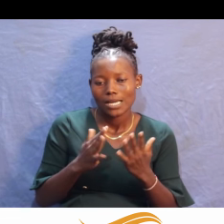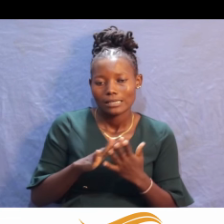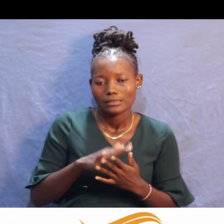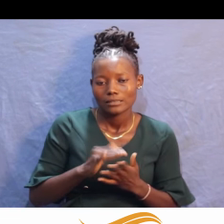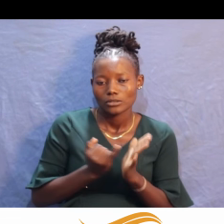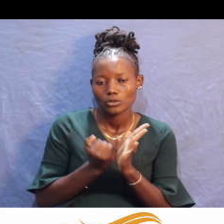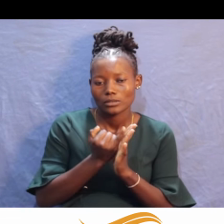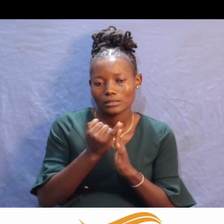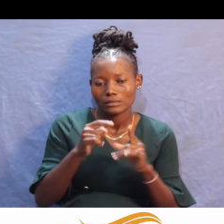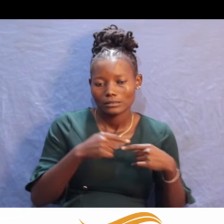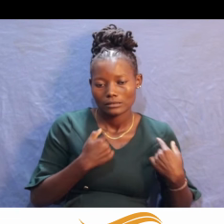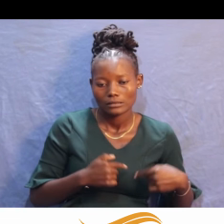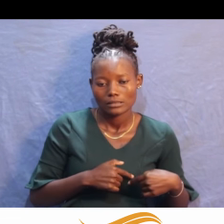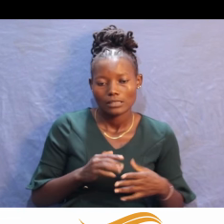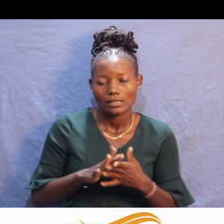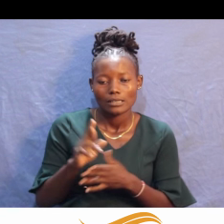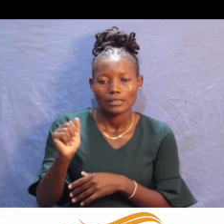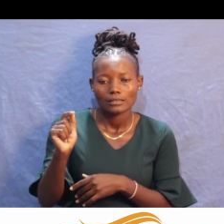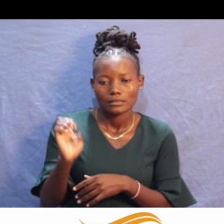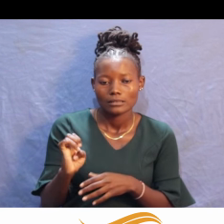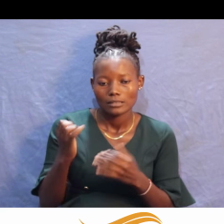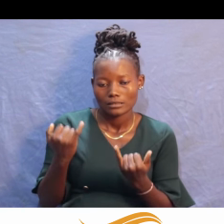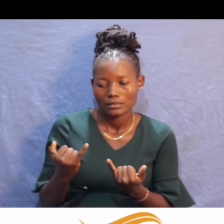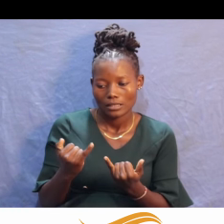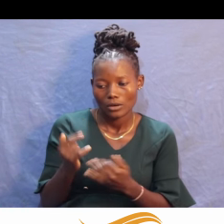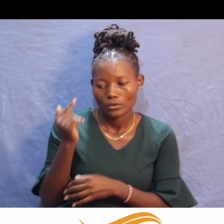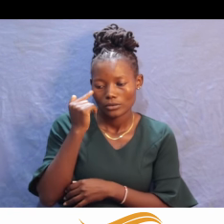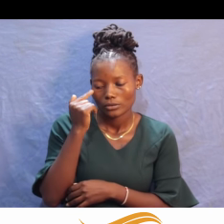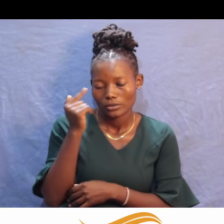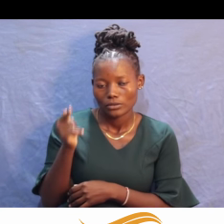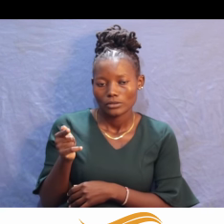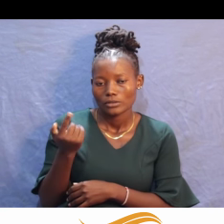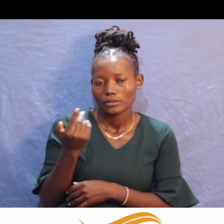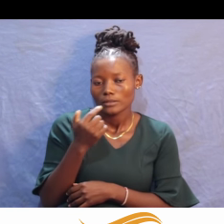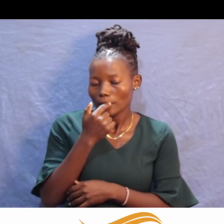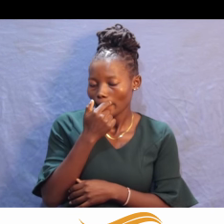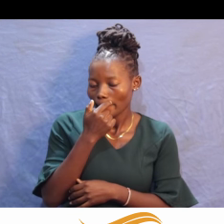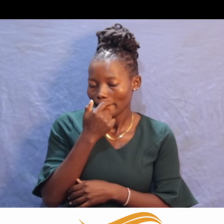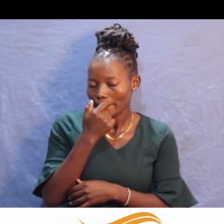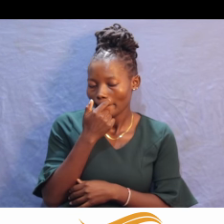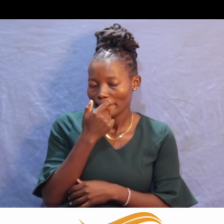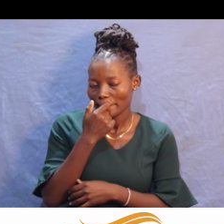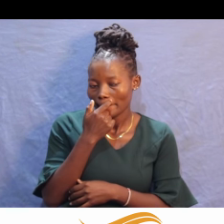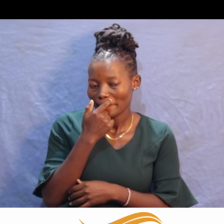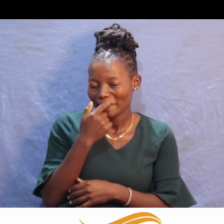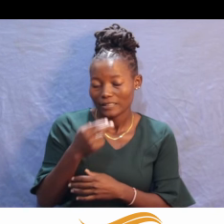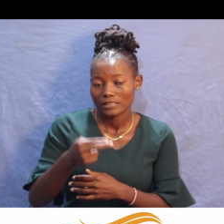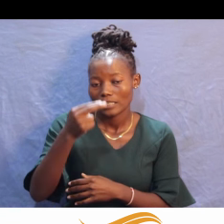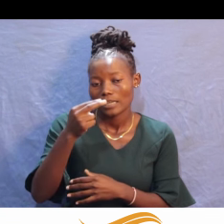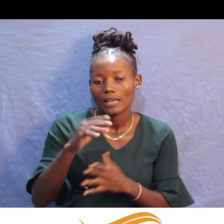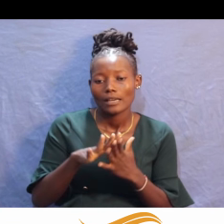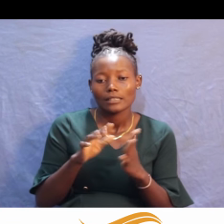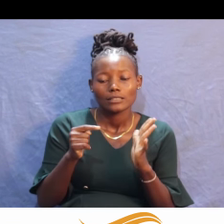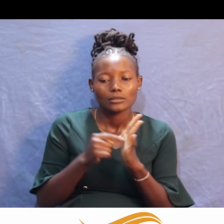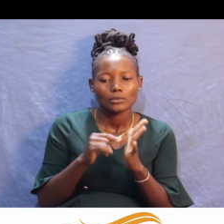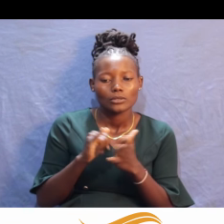So at this point here, as you see, is the maximum workload of that particular person. And we're going to fix this. We're going to